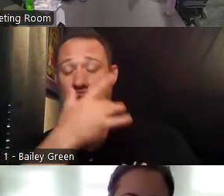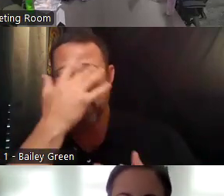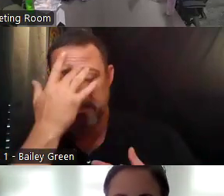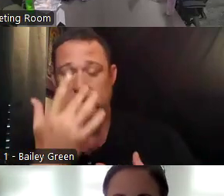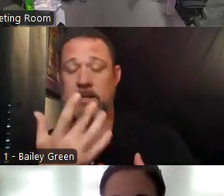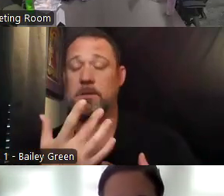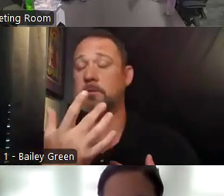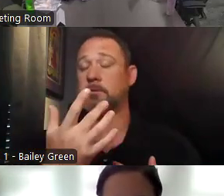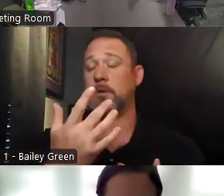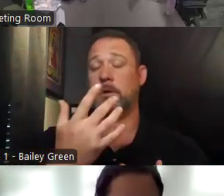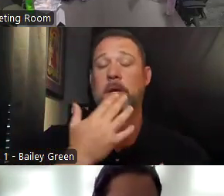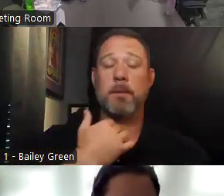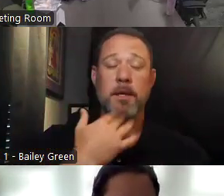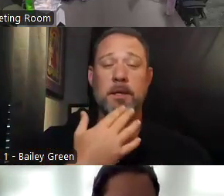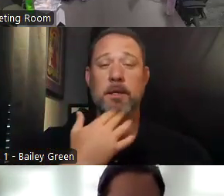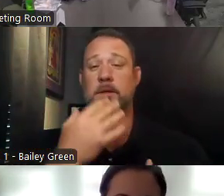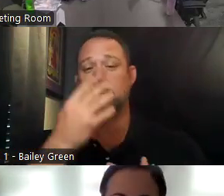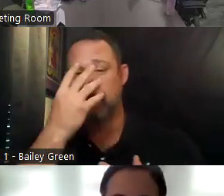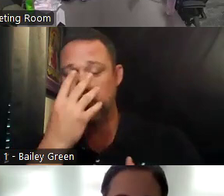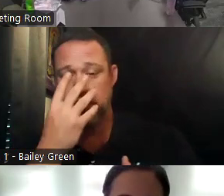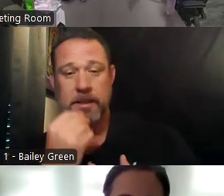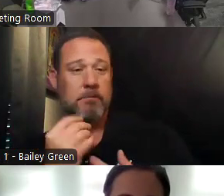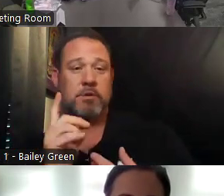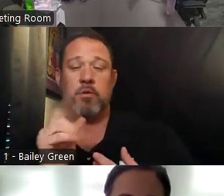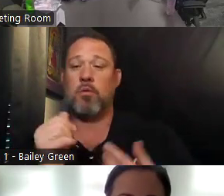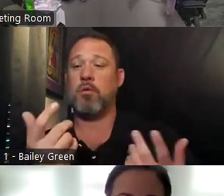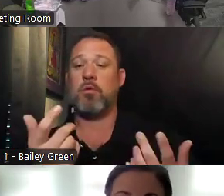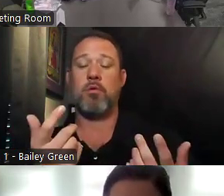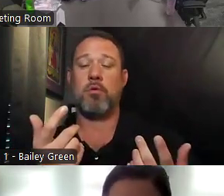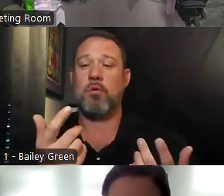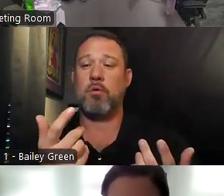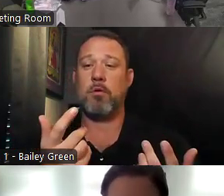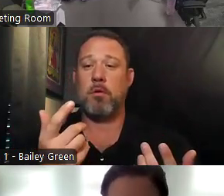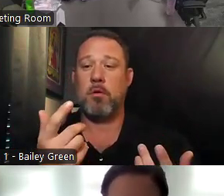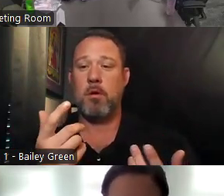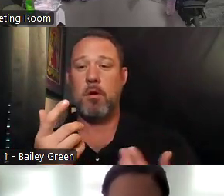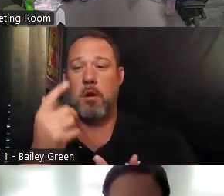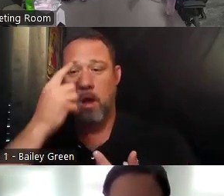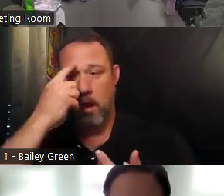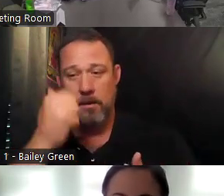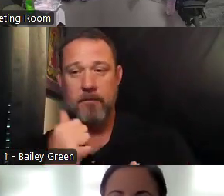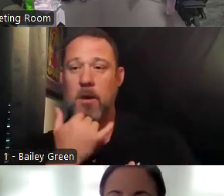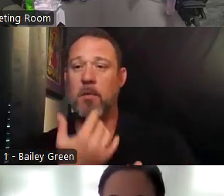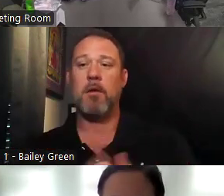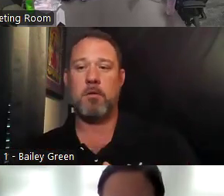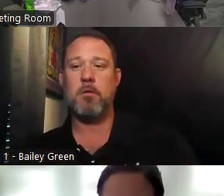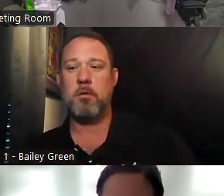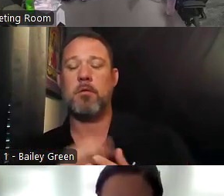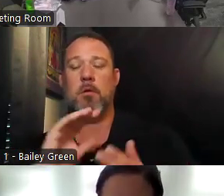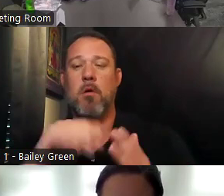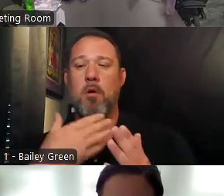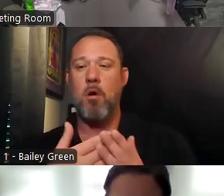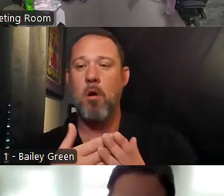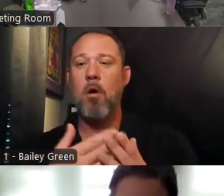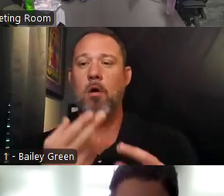depression, frailty and functional decline, cognitive impairment. And all of this, of course, relates